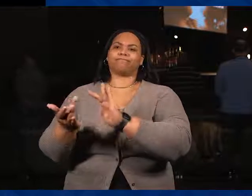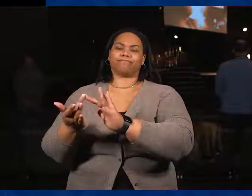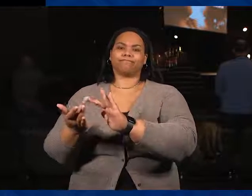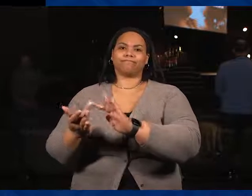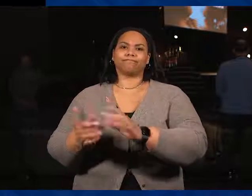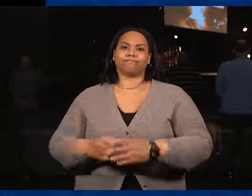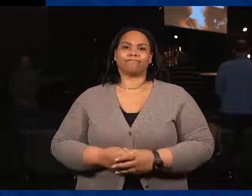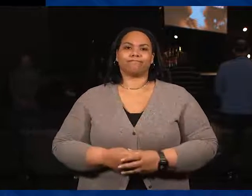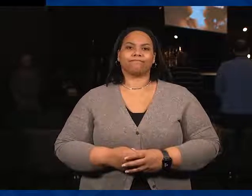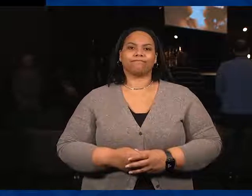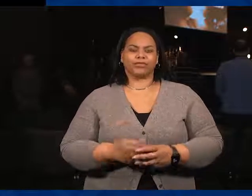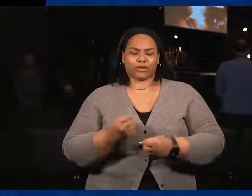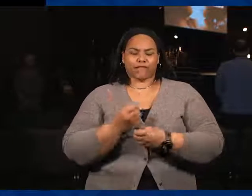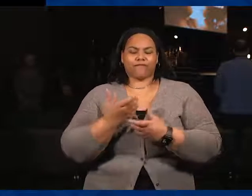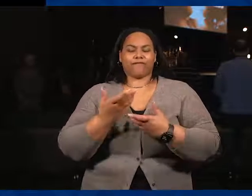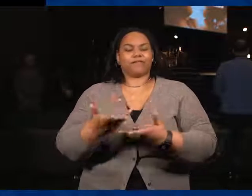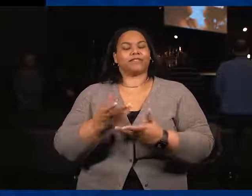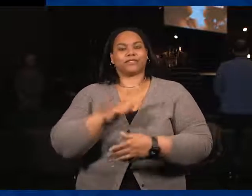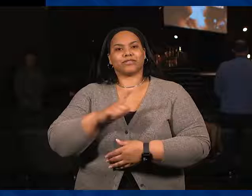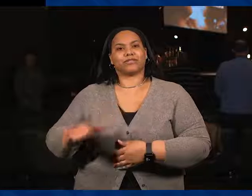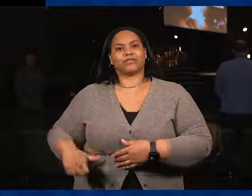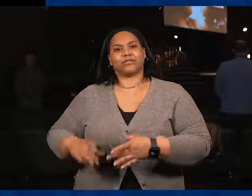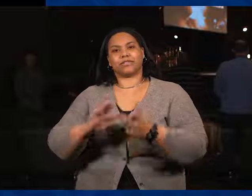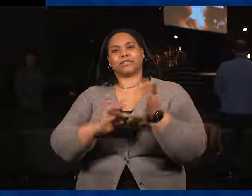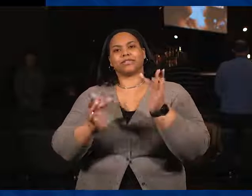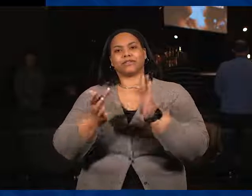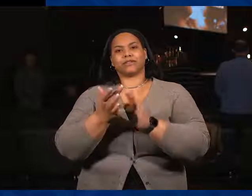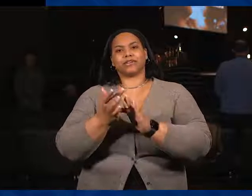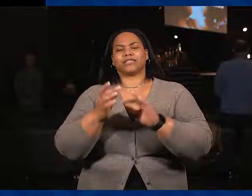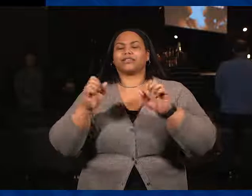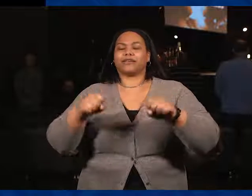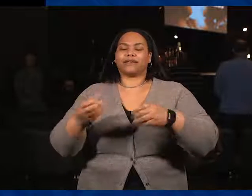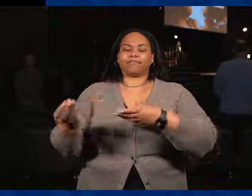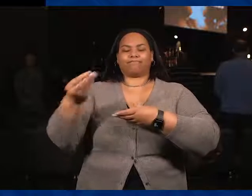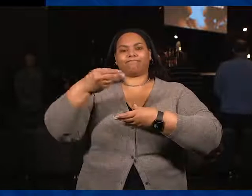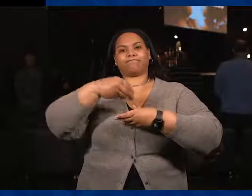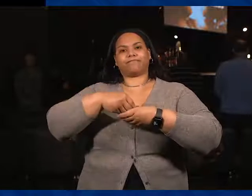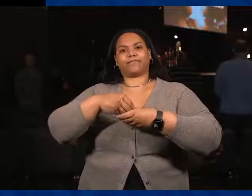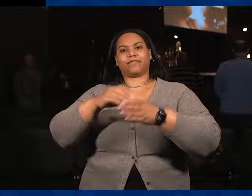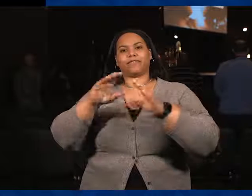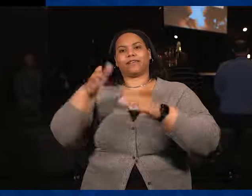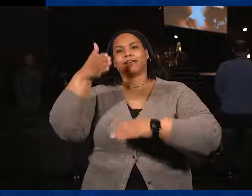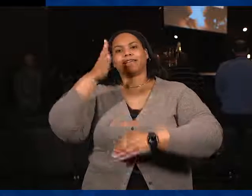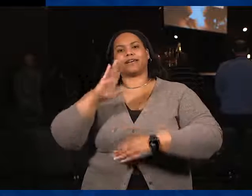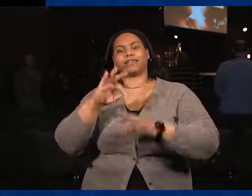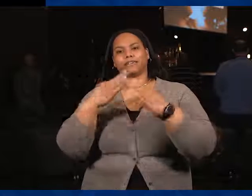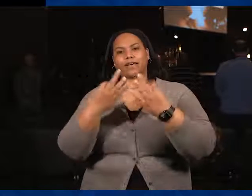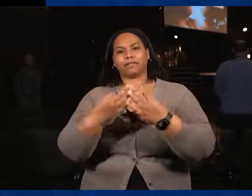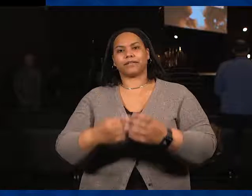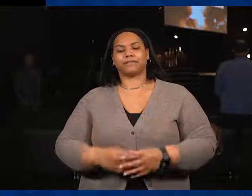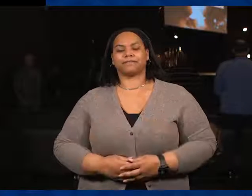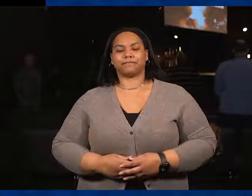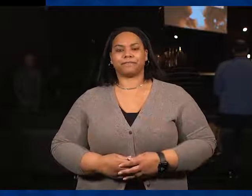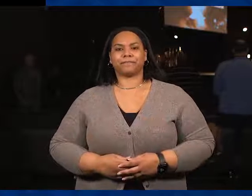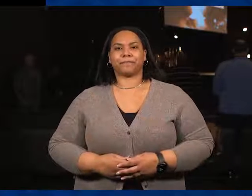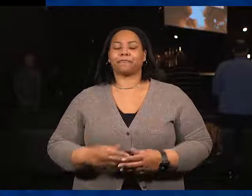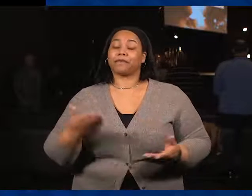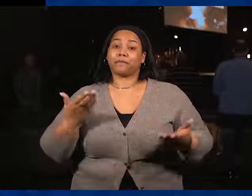confession for Lord Jesus Christ that you might be a part of God's family. Or maybe you're listening to me